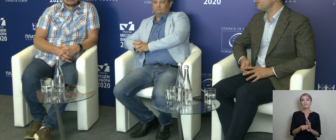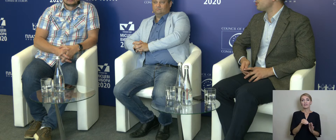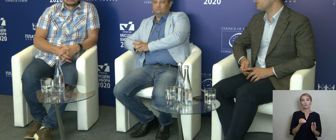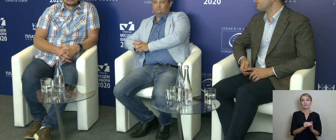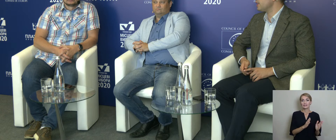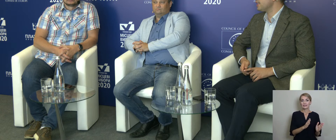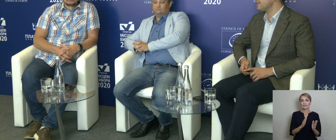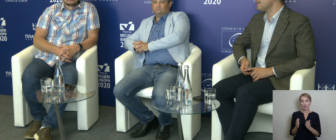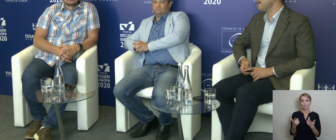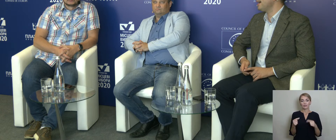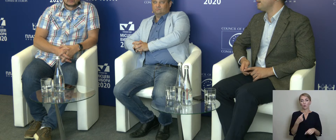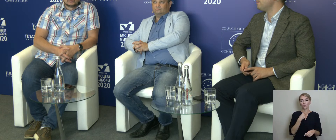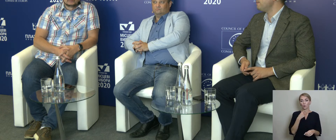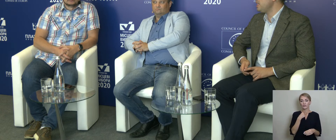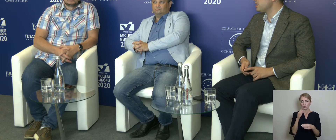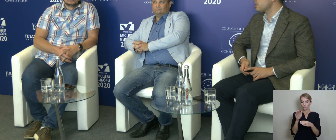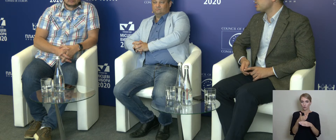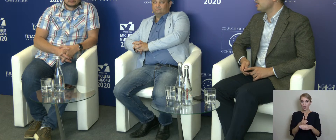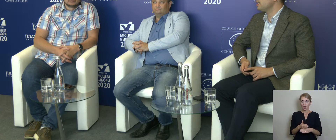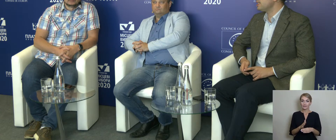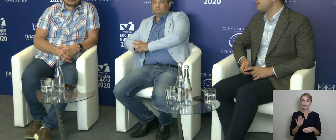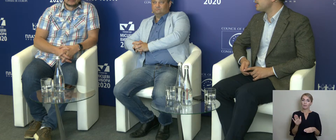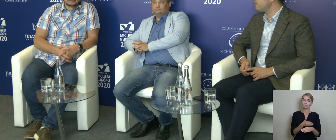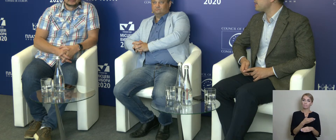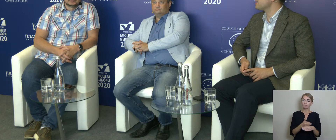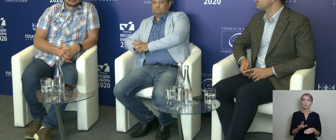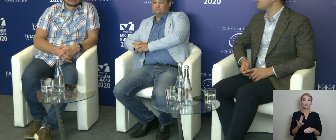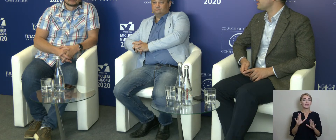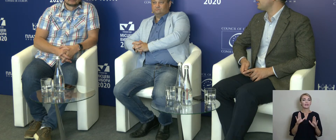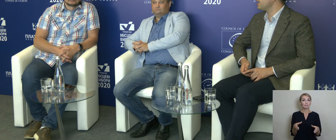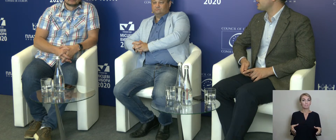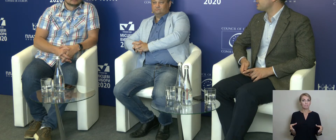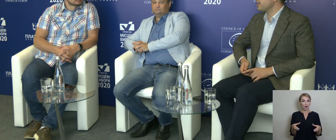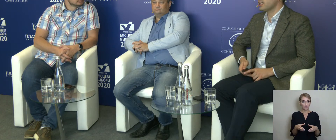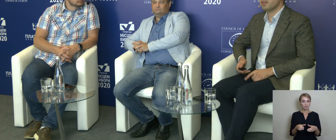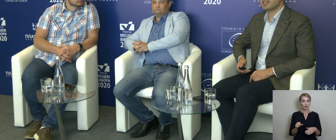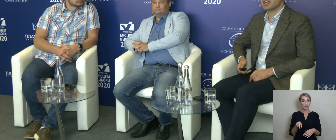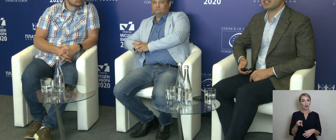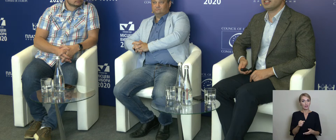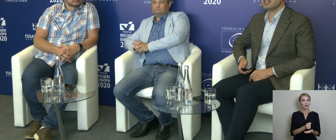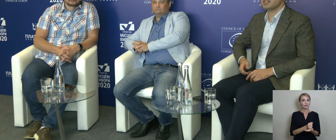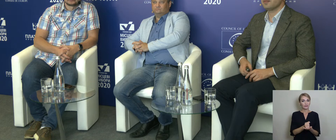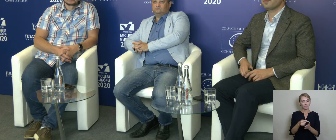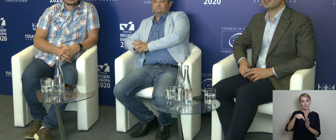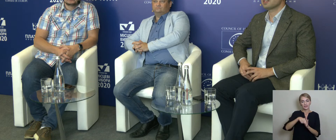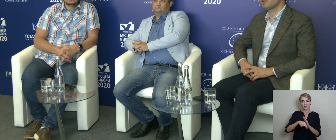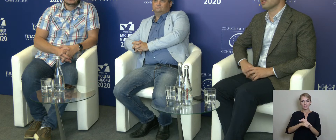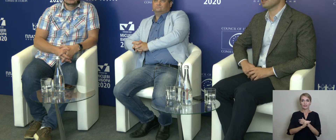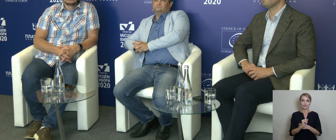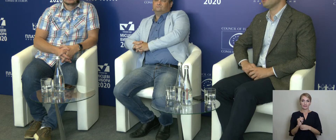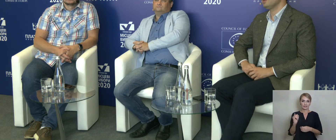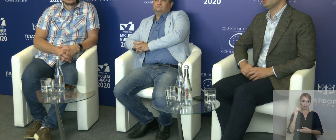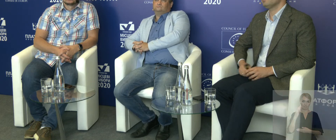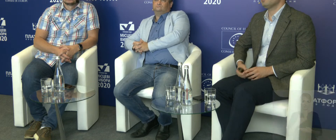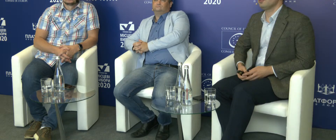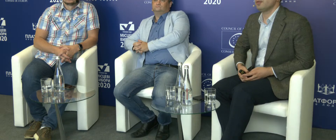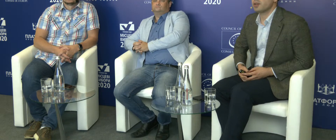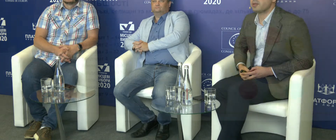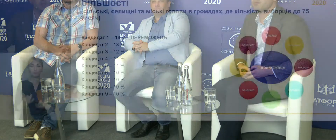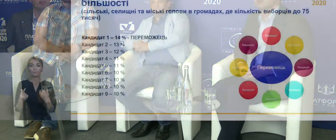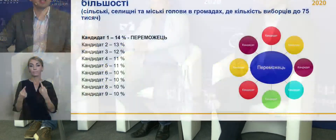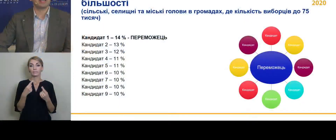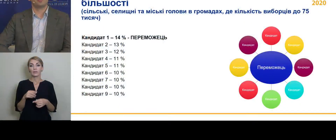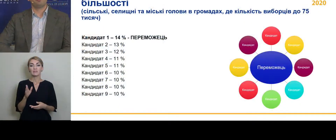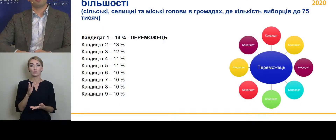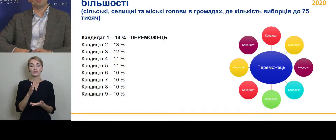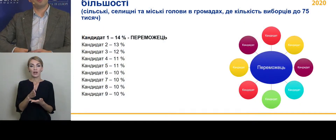especially when we mean the proportional electoral system, when the votes are going to be distributed not only between the parties, but between the